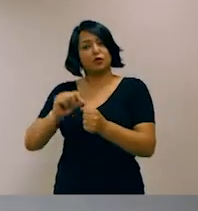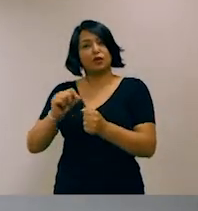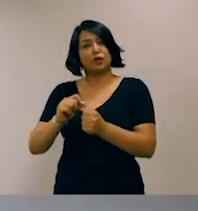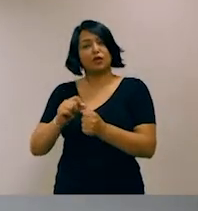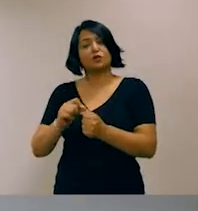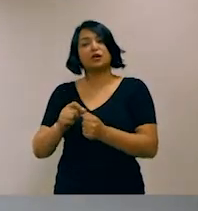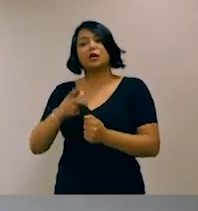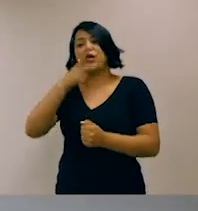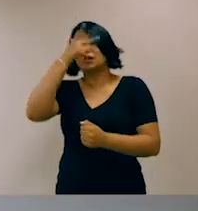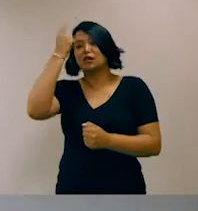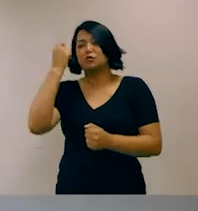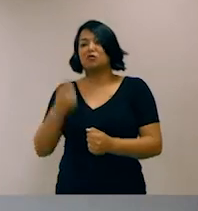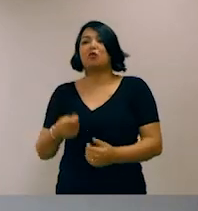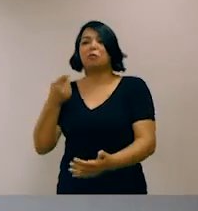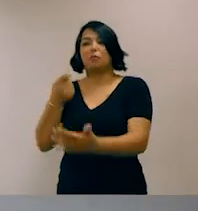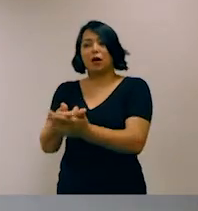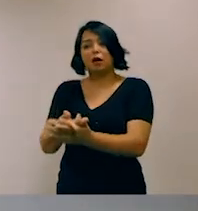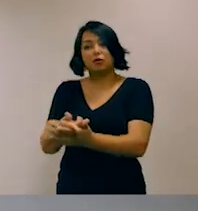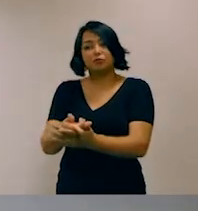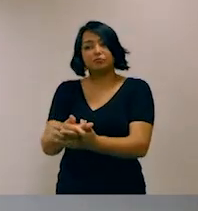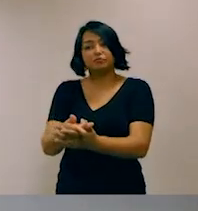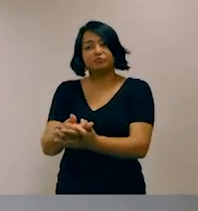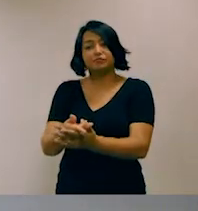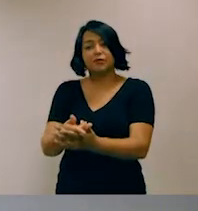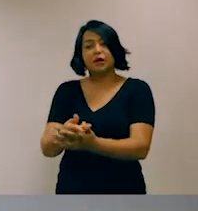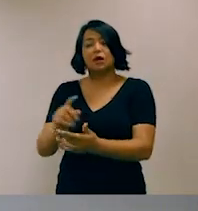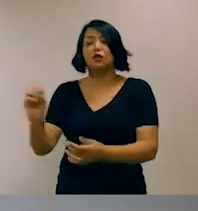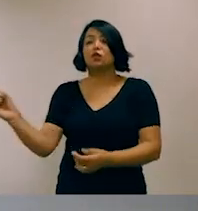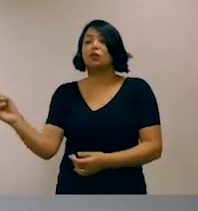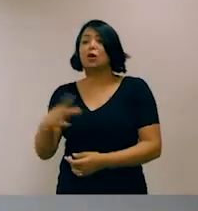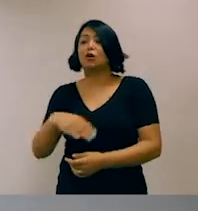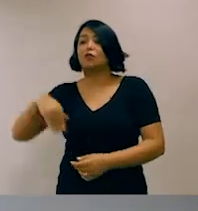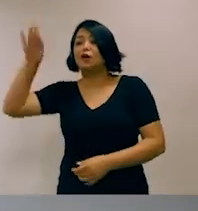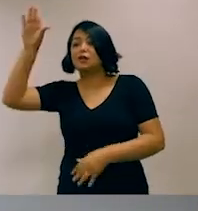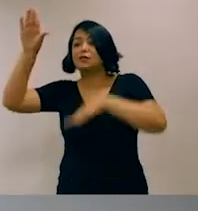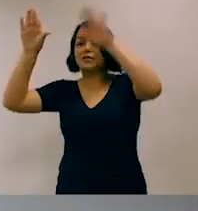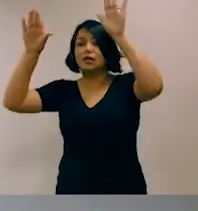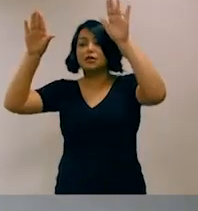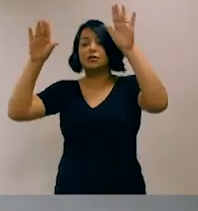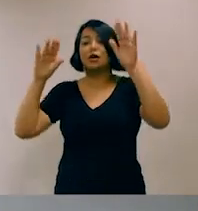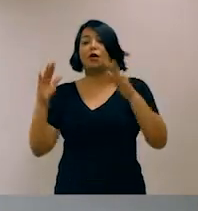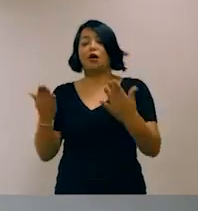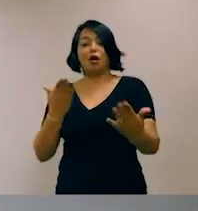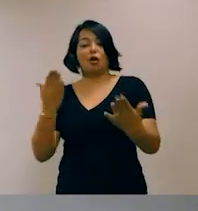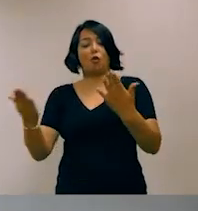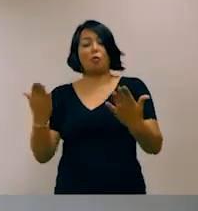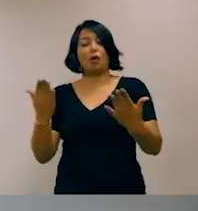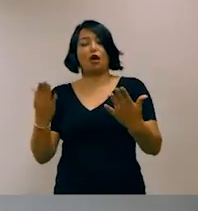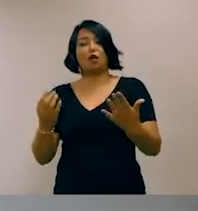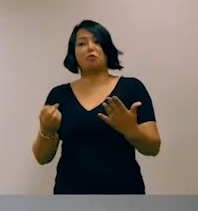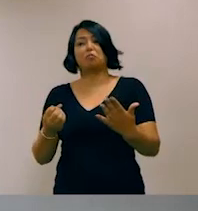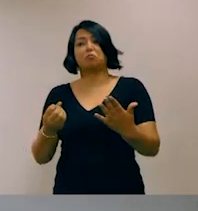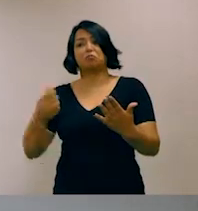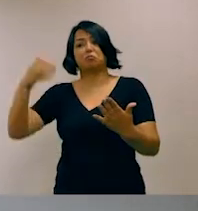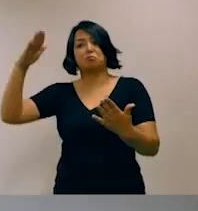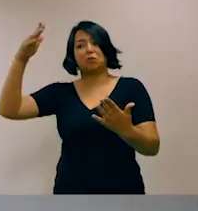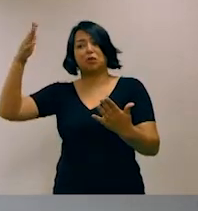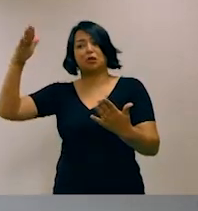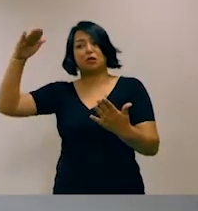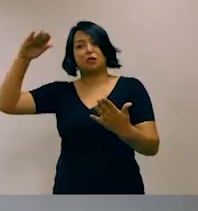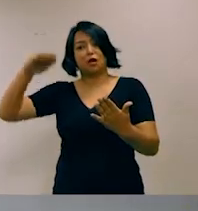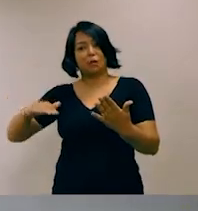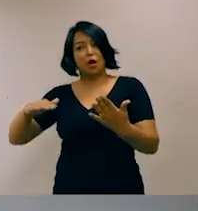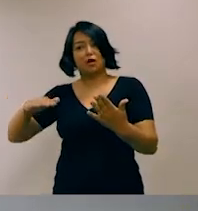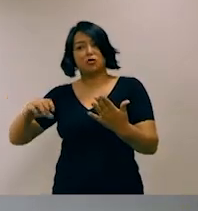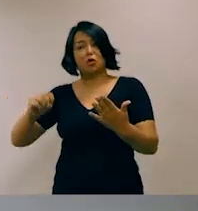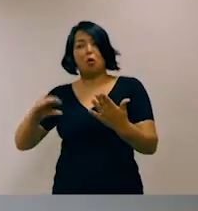that were authorized, and the products that were purchased. When there is another bidding, I compare the price, if